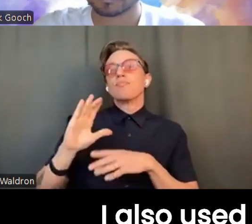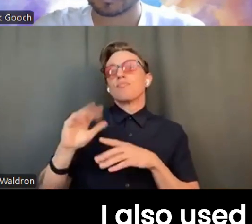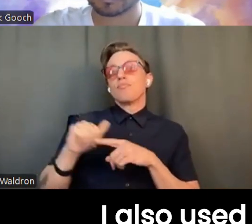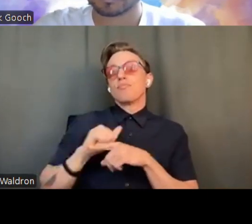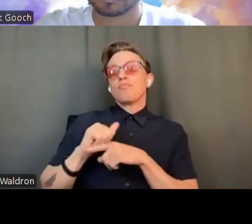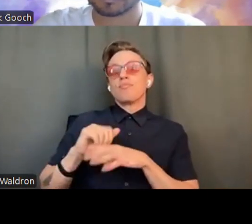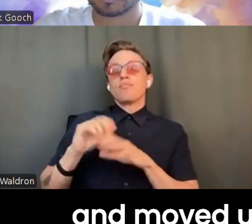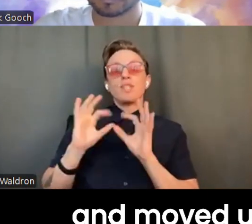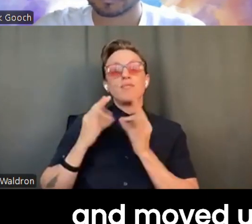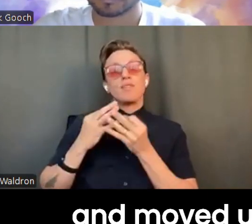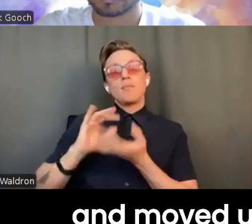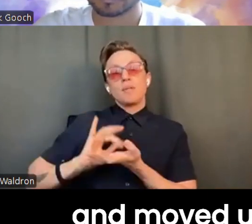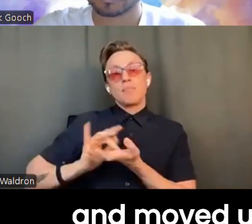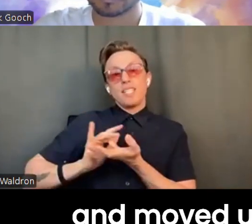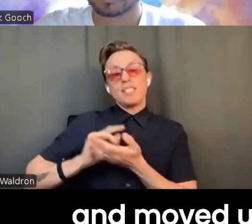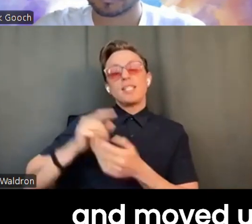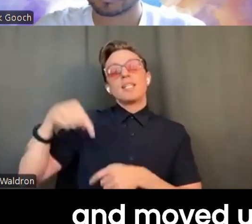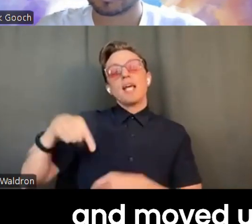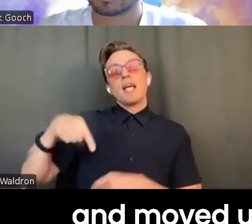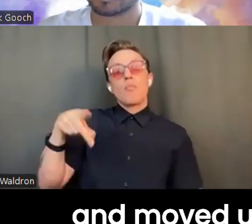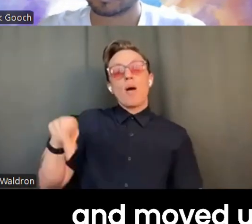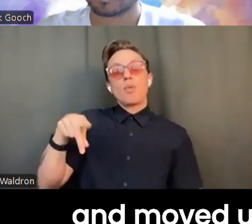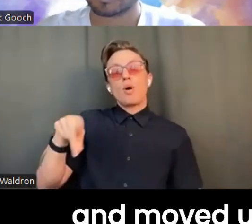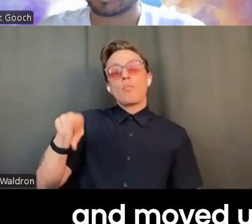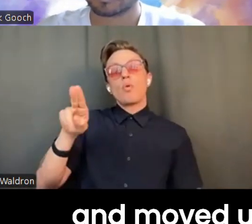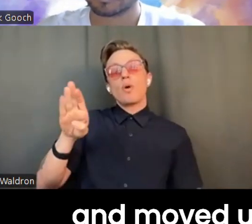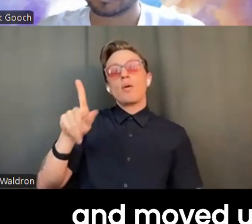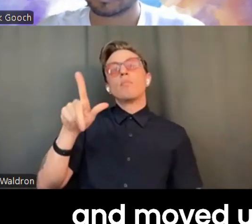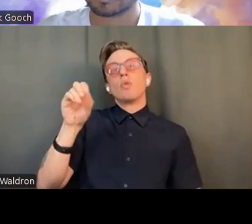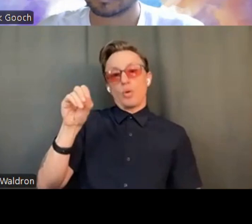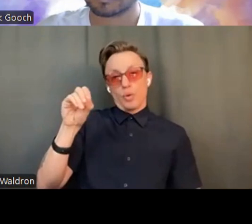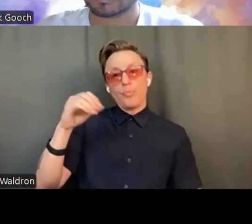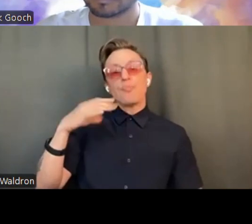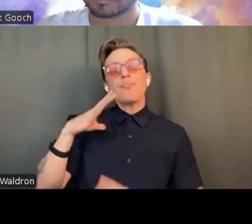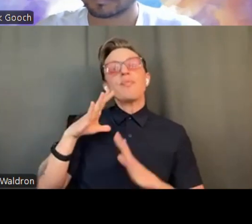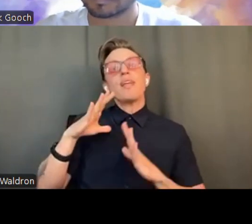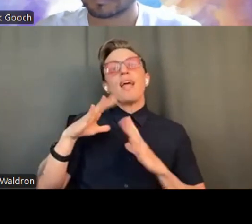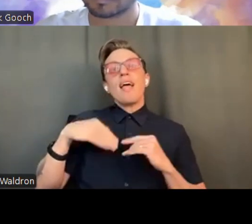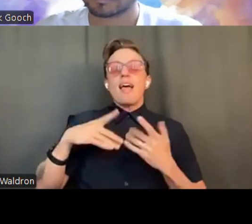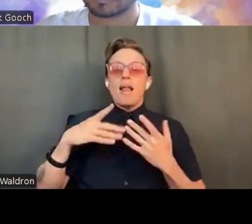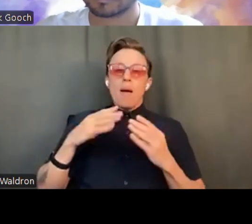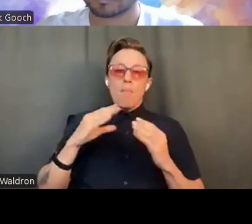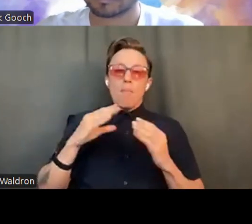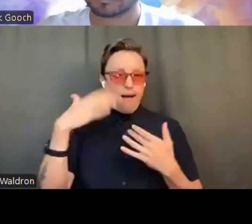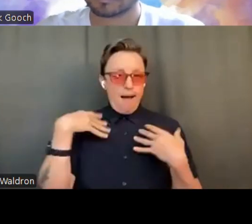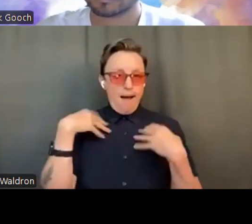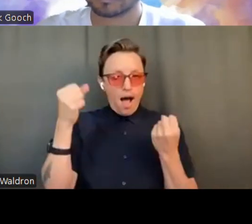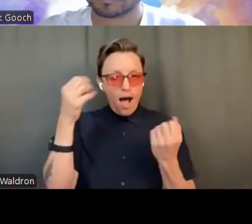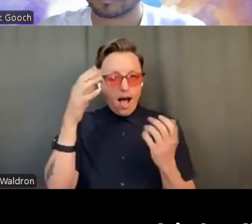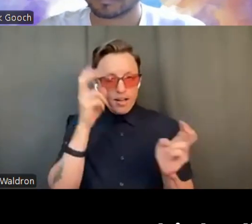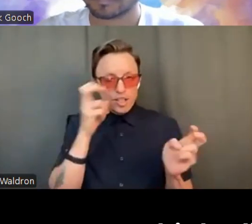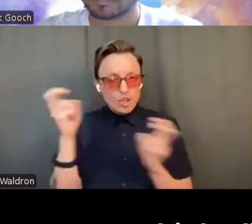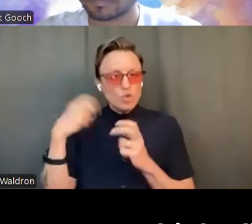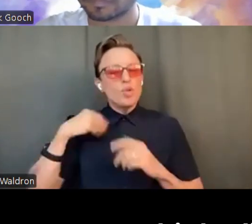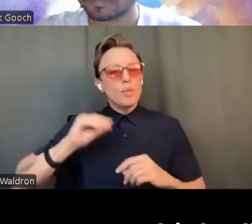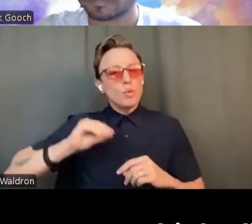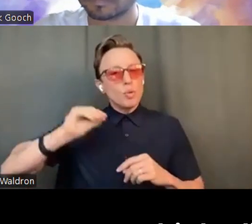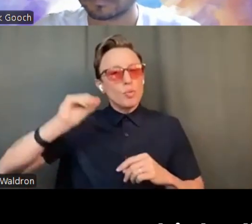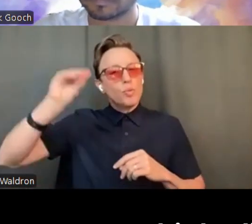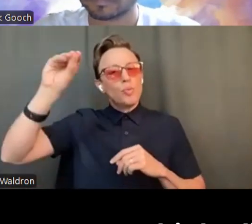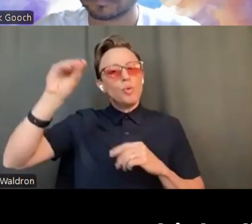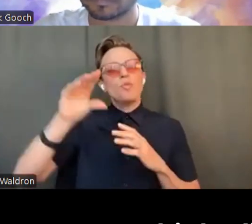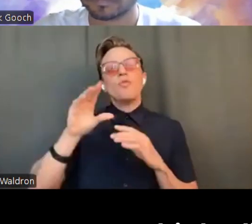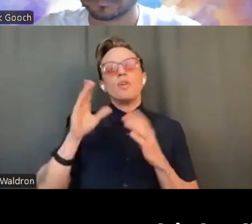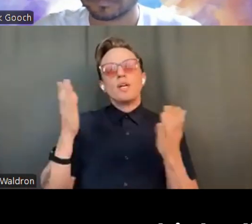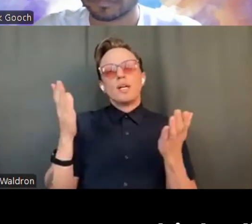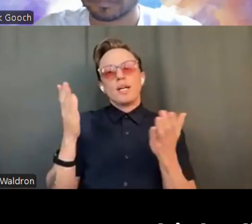in Pueblo, and moved up this way as I started having significant health issues, and multiple disabilities